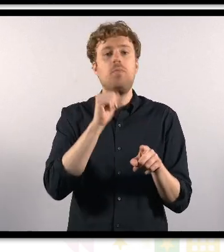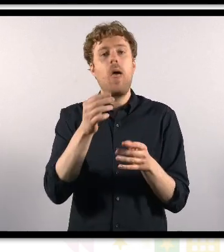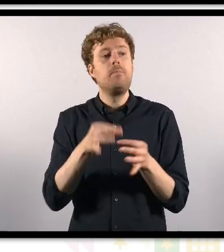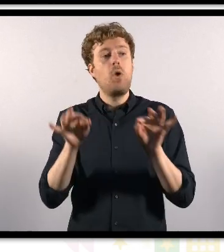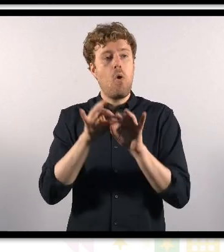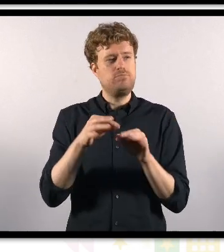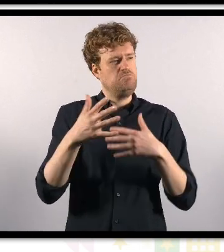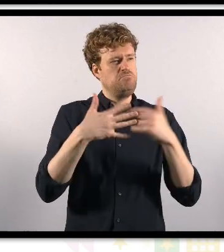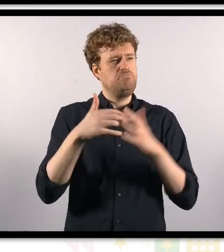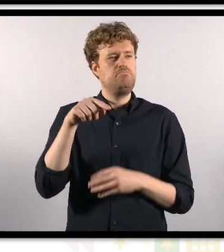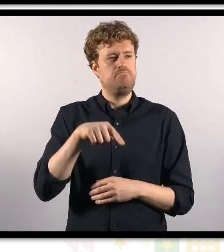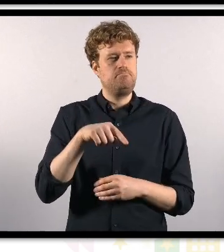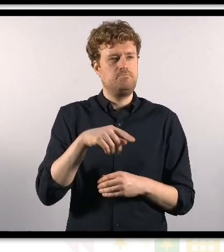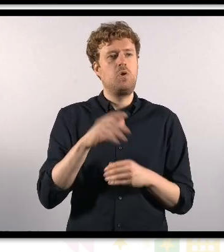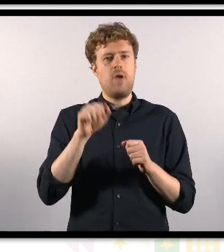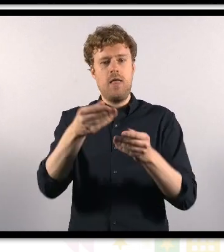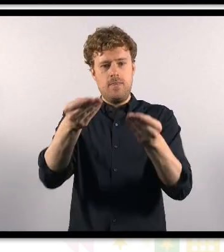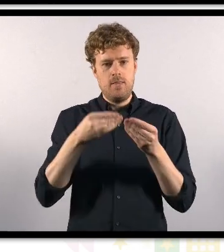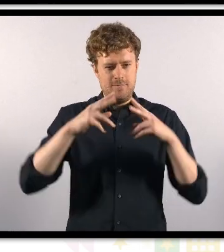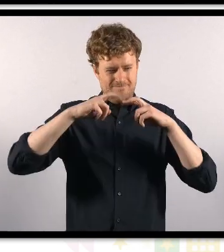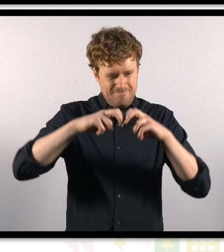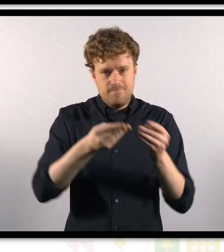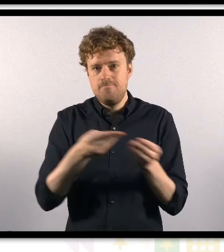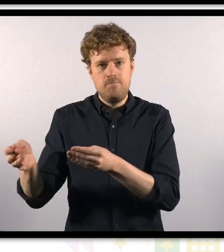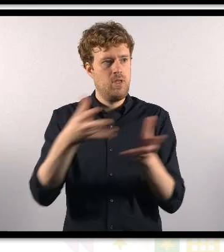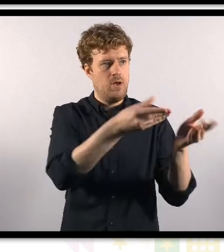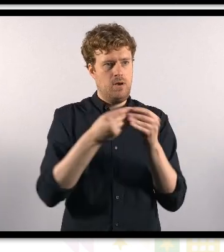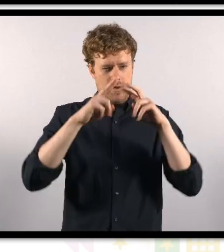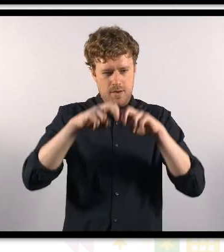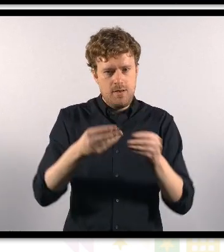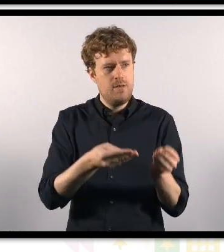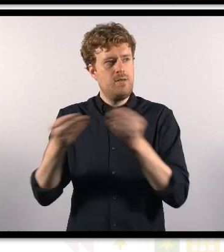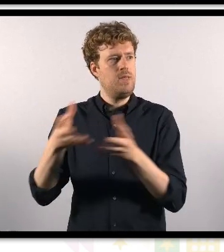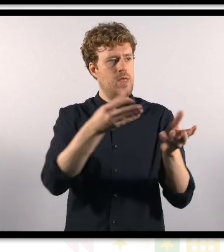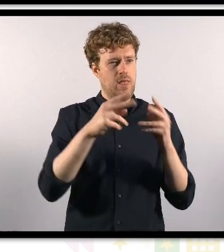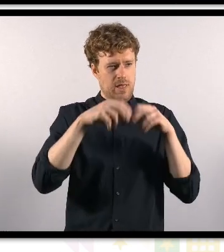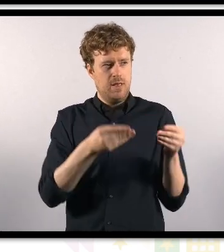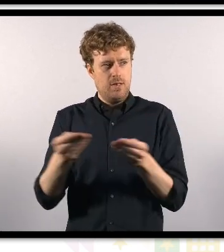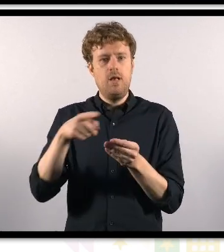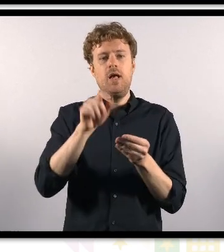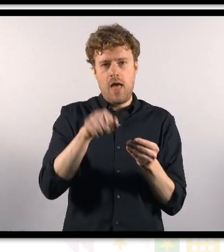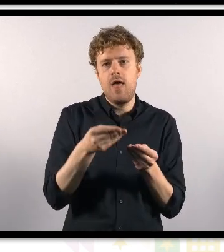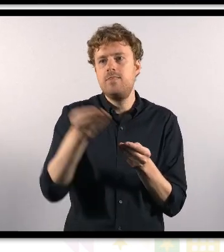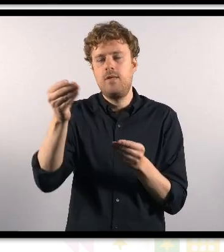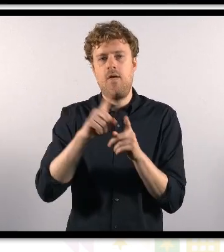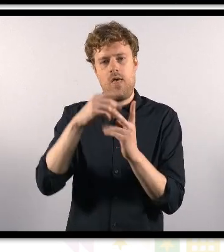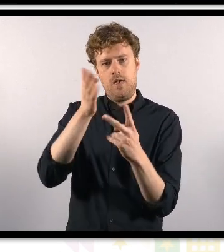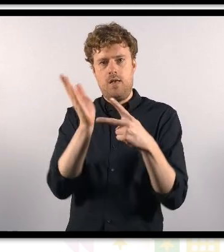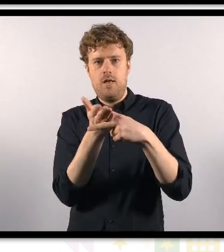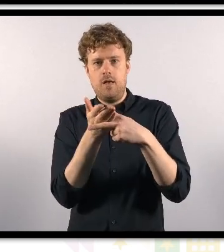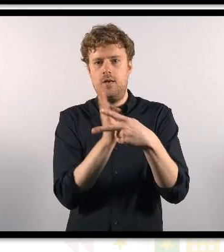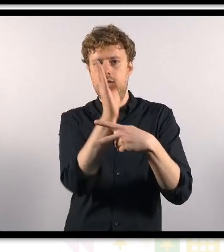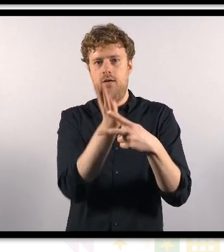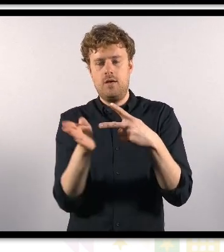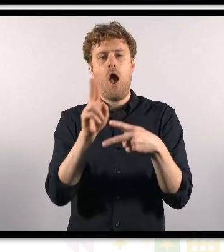basically combine them to generate a final explanation of the full critical path. And this helps us to identify if